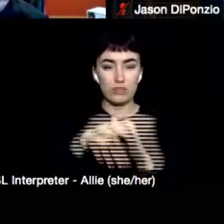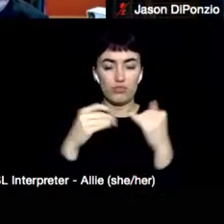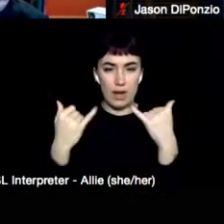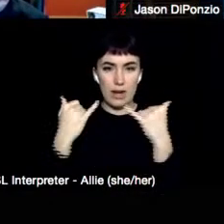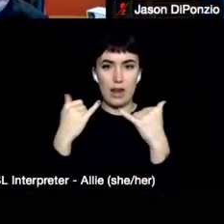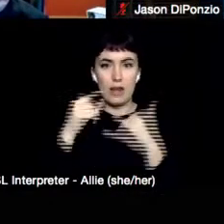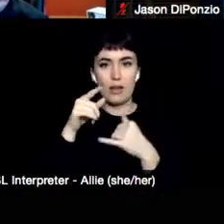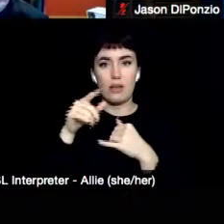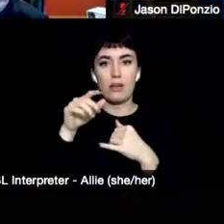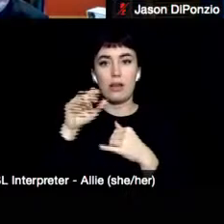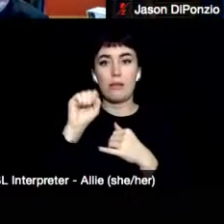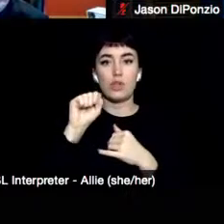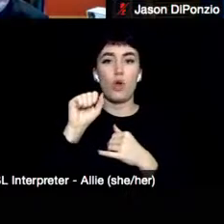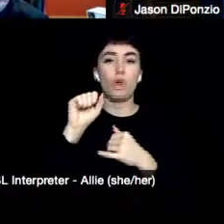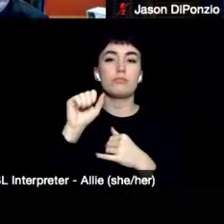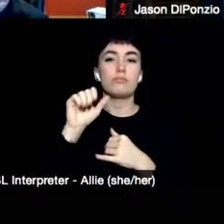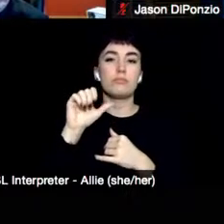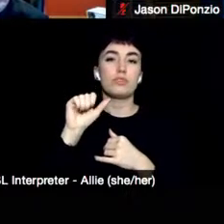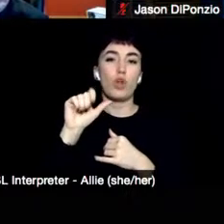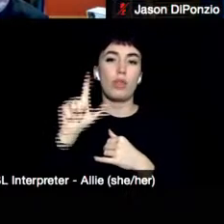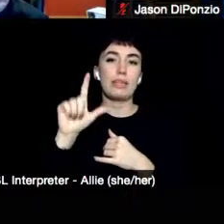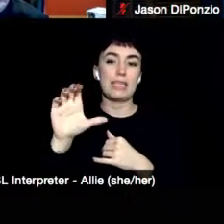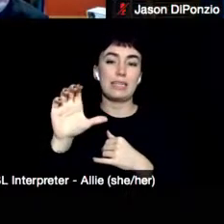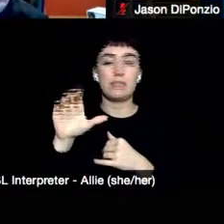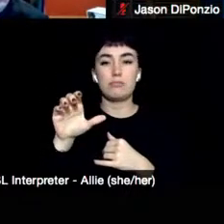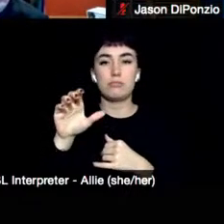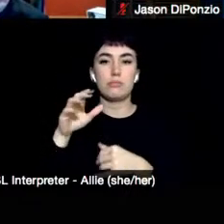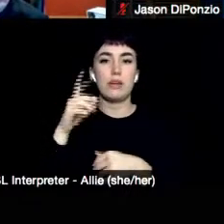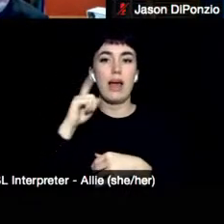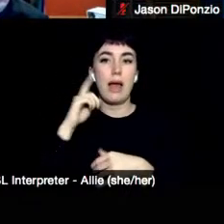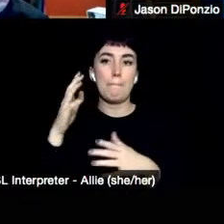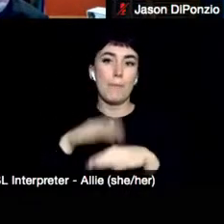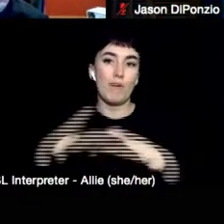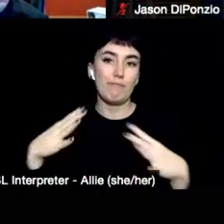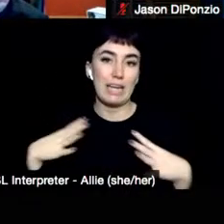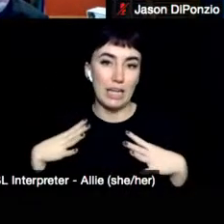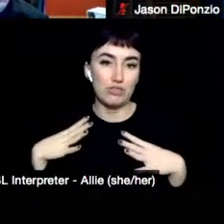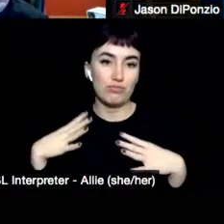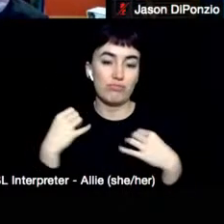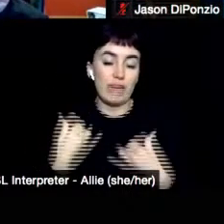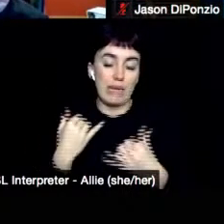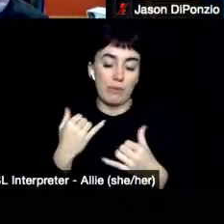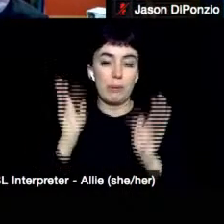in Salt Lake City. As you know, I'm on vacation. But